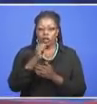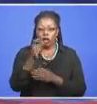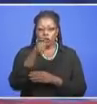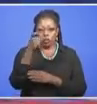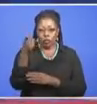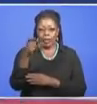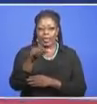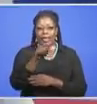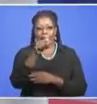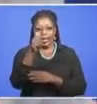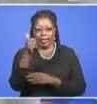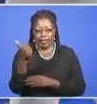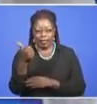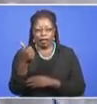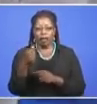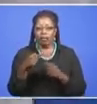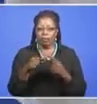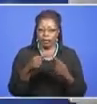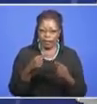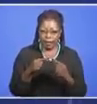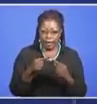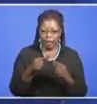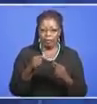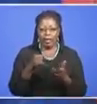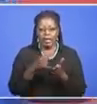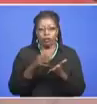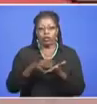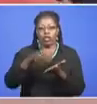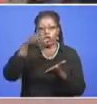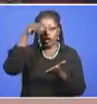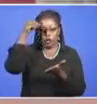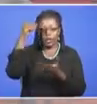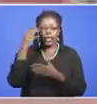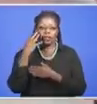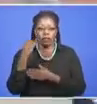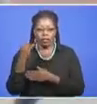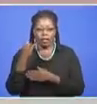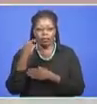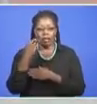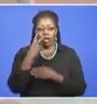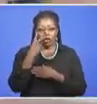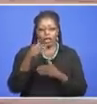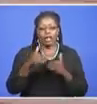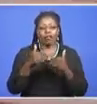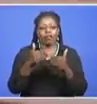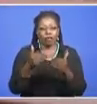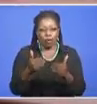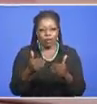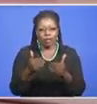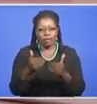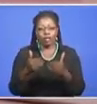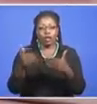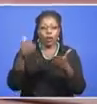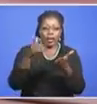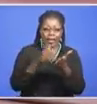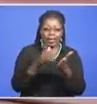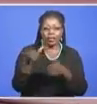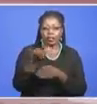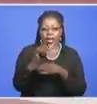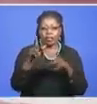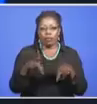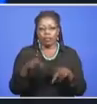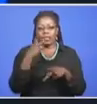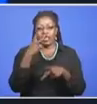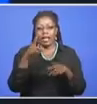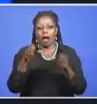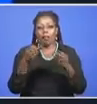bouts. I would say that it was a learning experience, and I look forward to fighting some of the same opponents to see how much I've